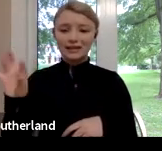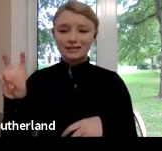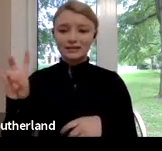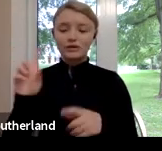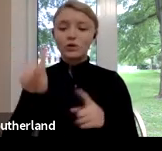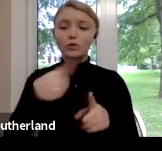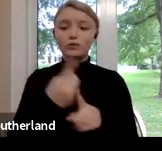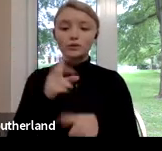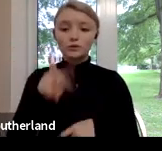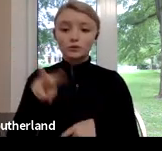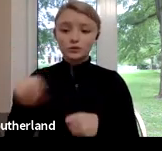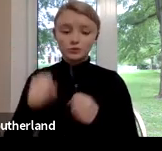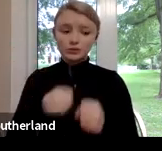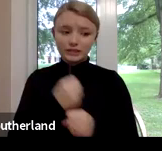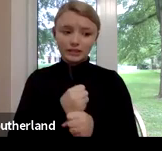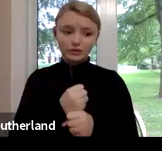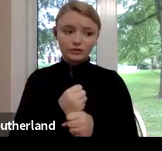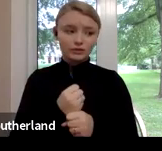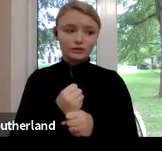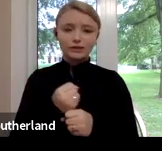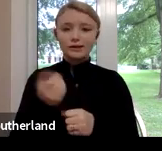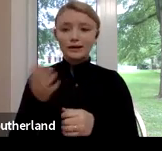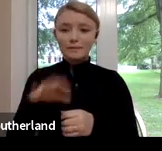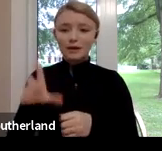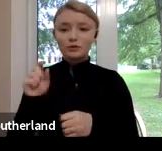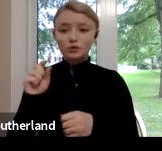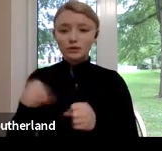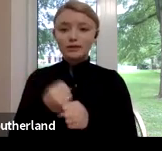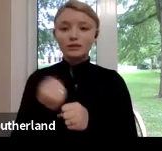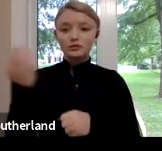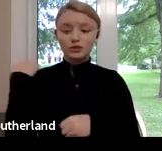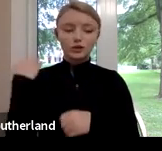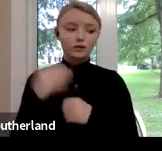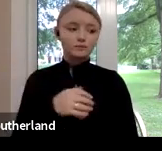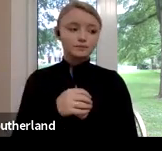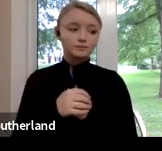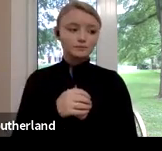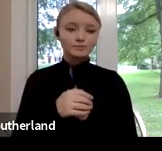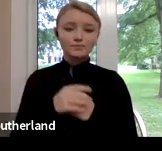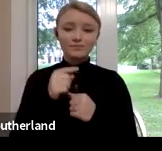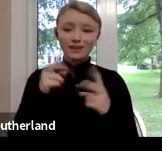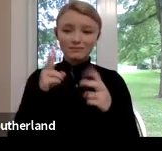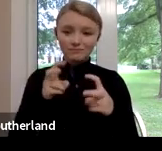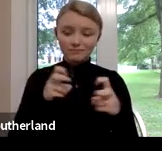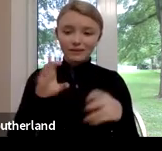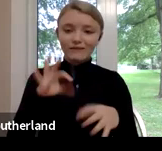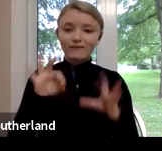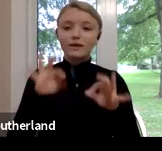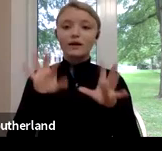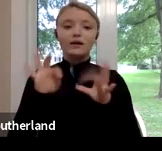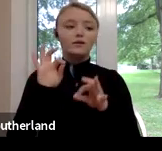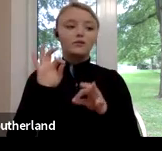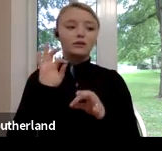and a little over 20 years ago. This analysis found the average calcium level